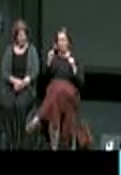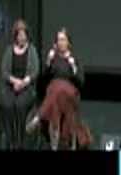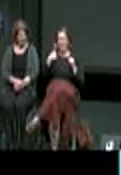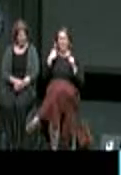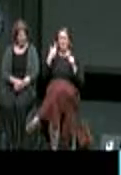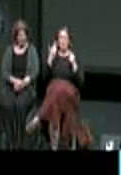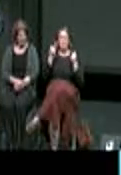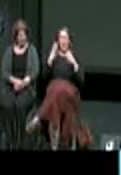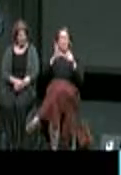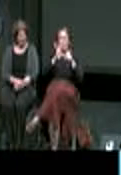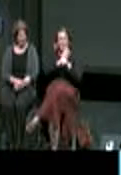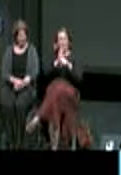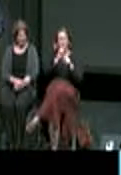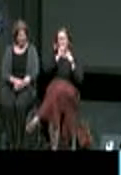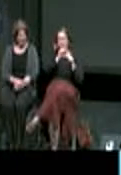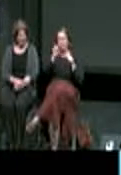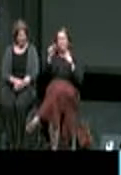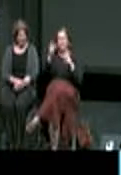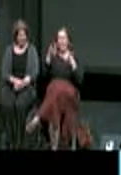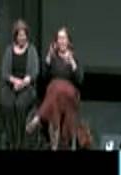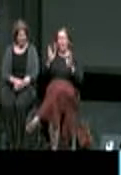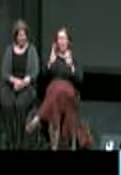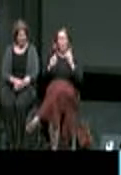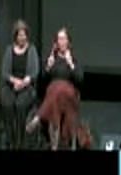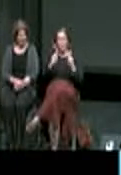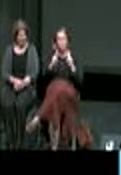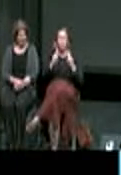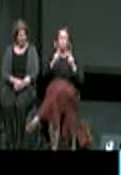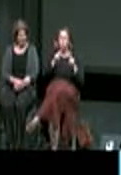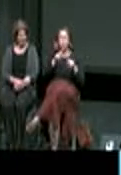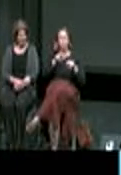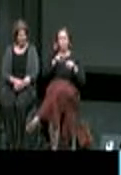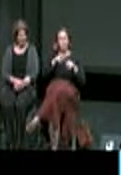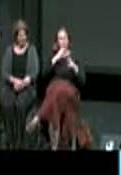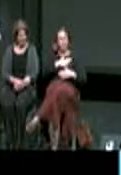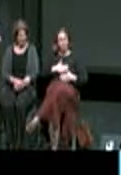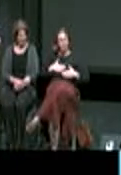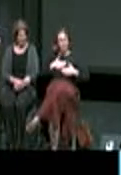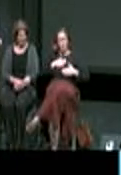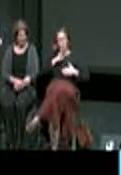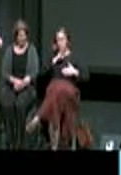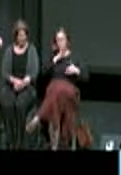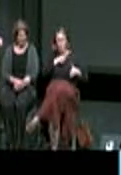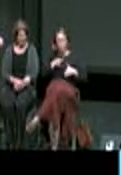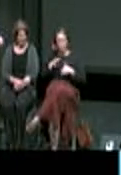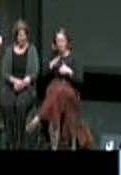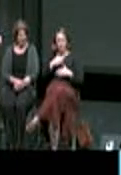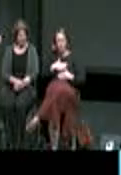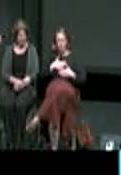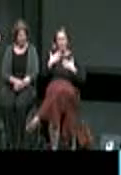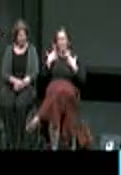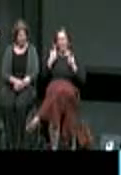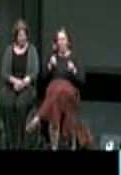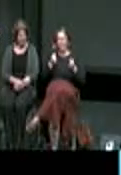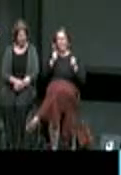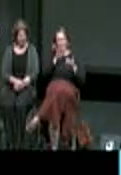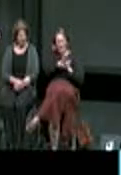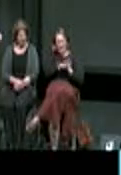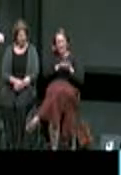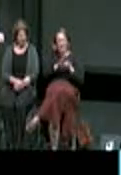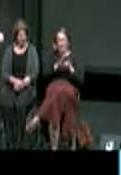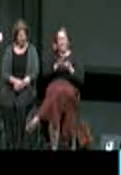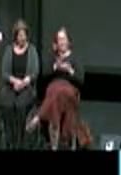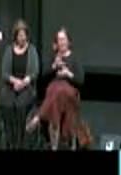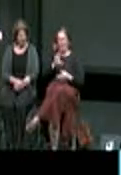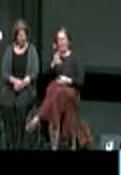businesses that allow people to be on that river enjoying a healthy, clean Cuyahoga River. That's